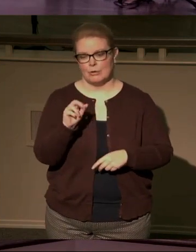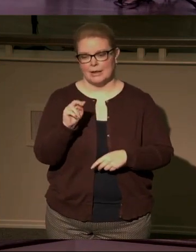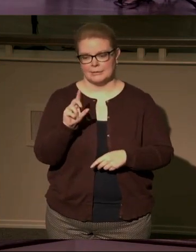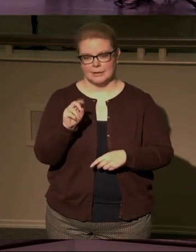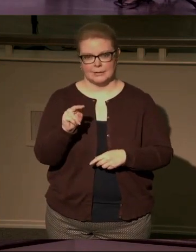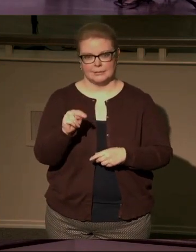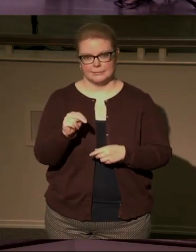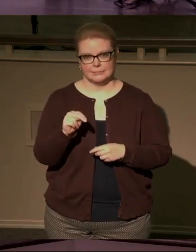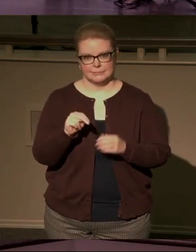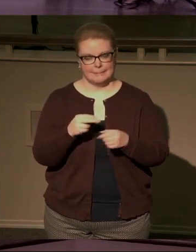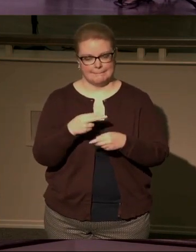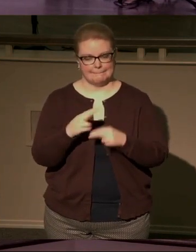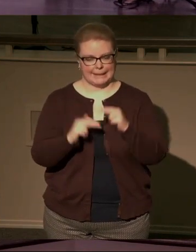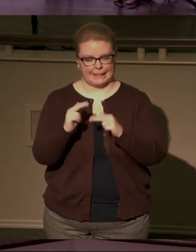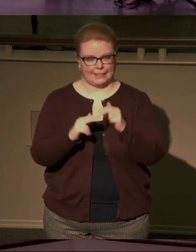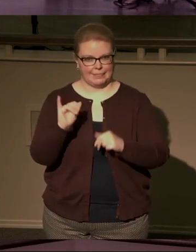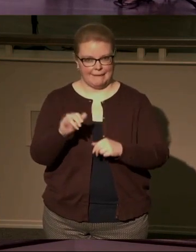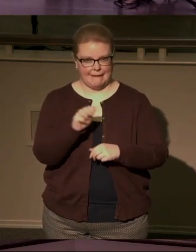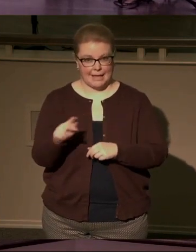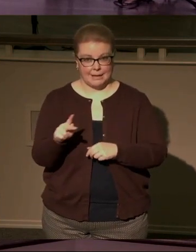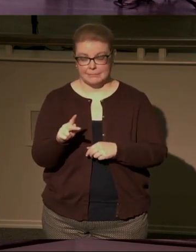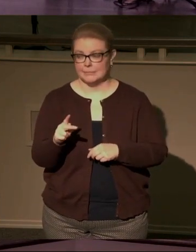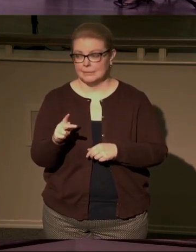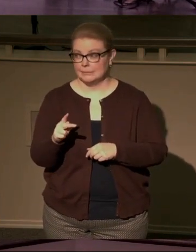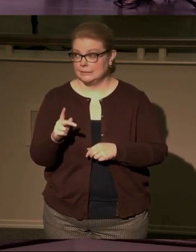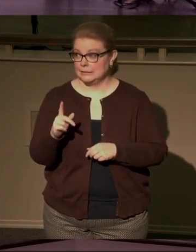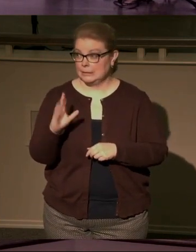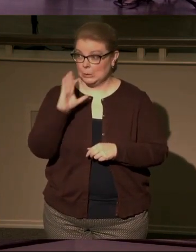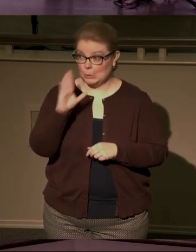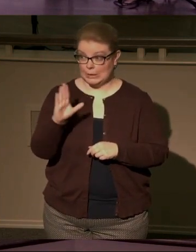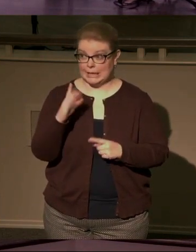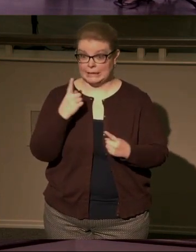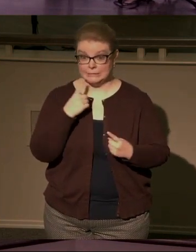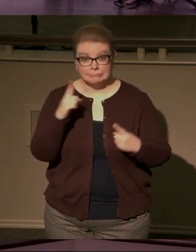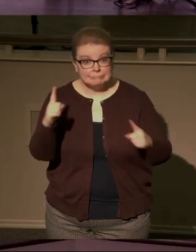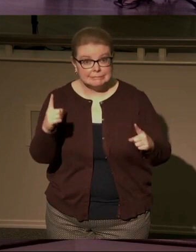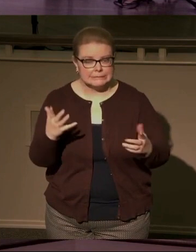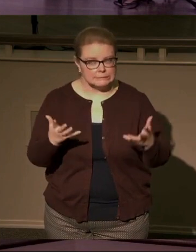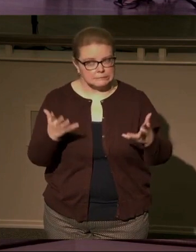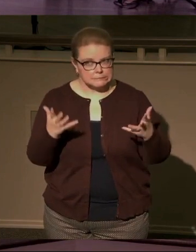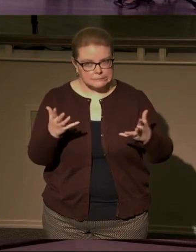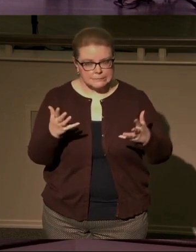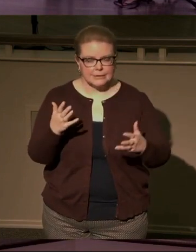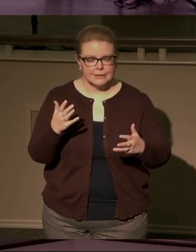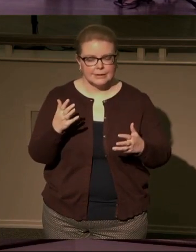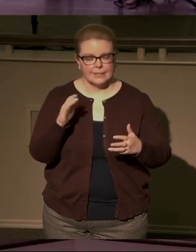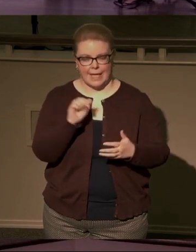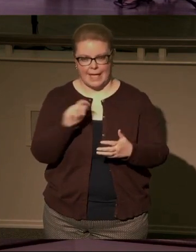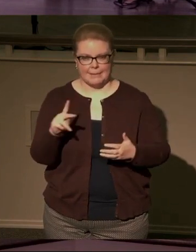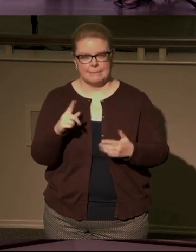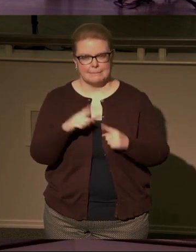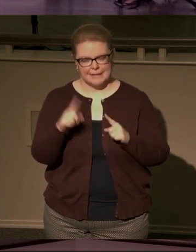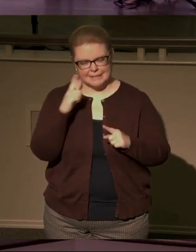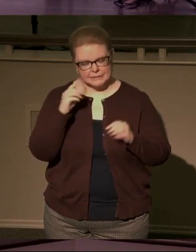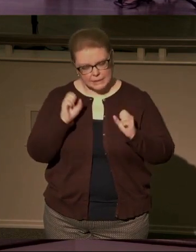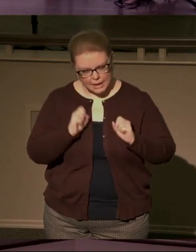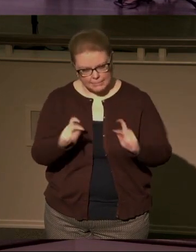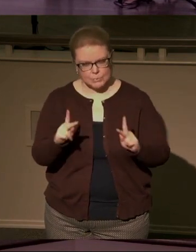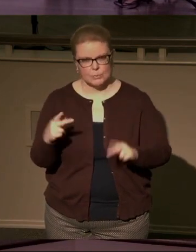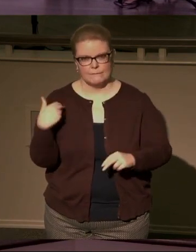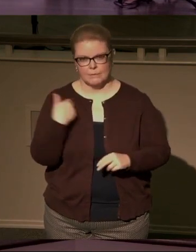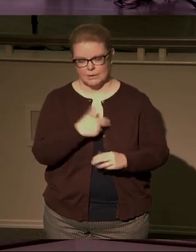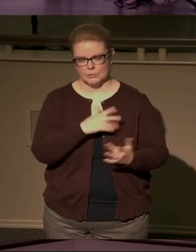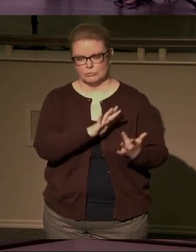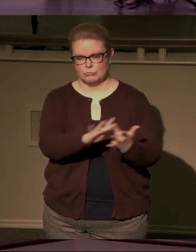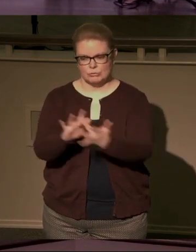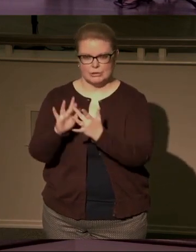all this together. We don't know exactly how great it's going to function, but I think it is an opportunity for us to reach people that we